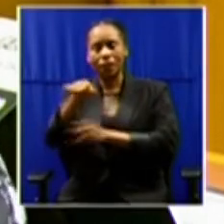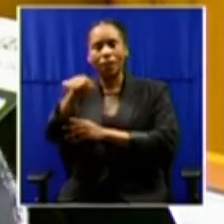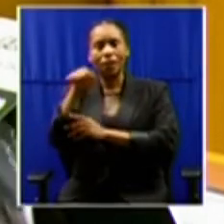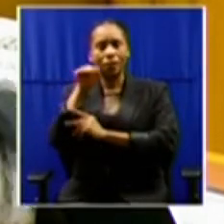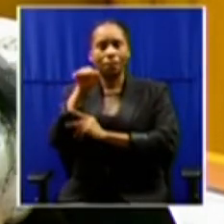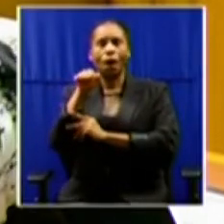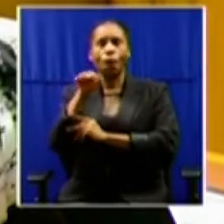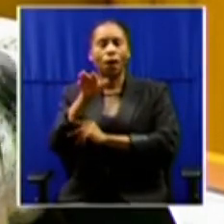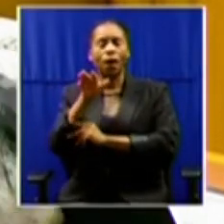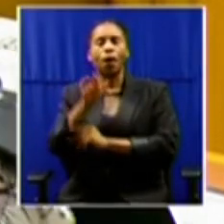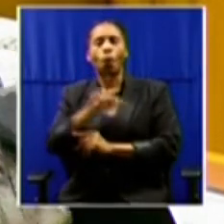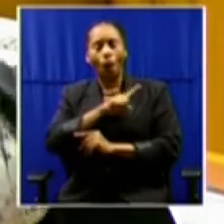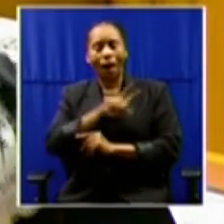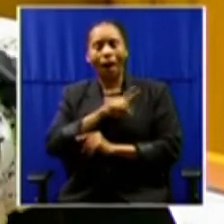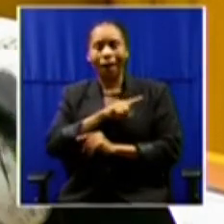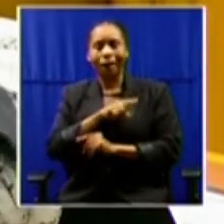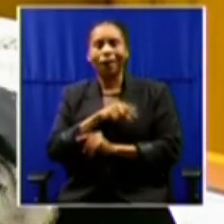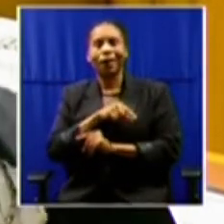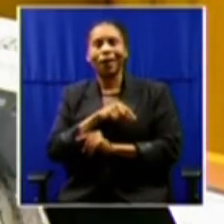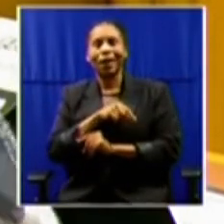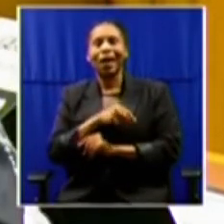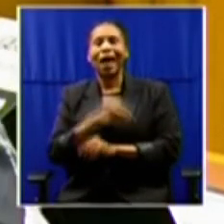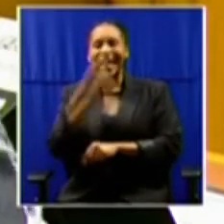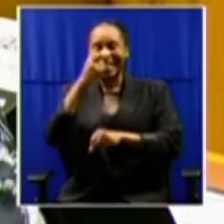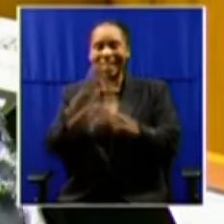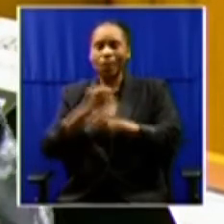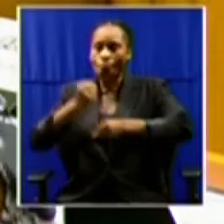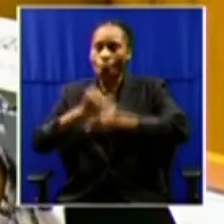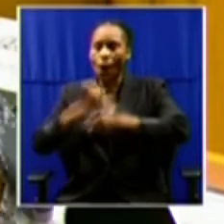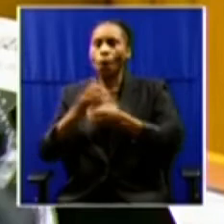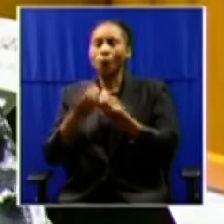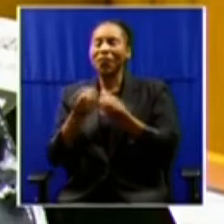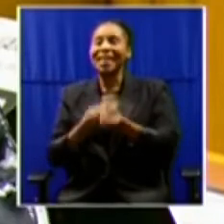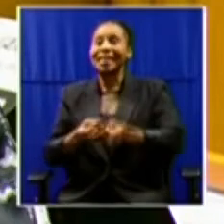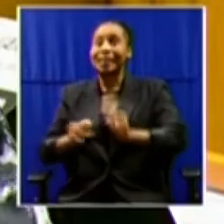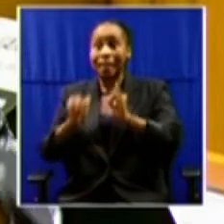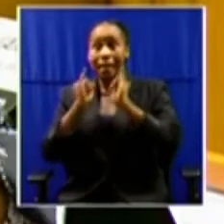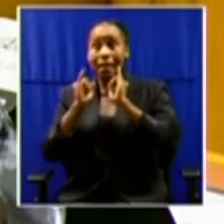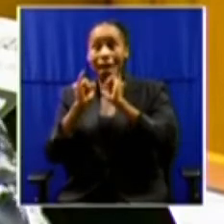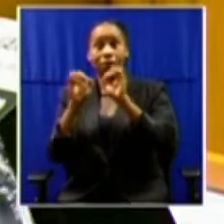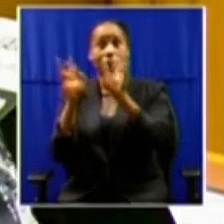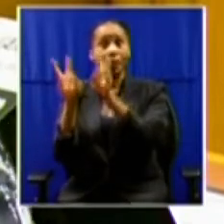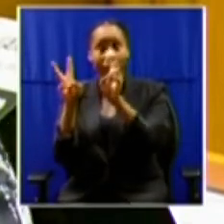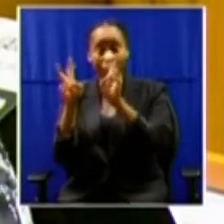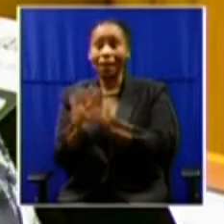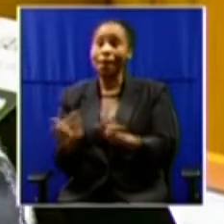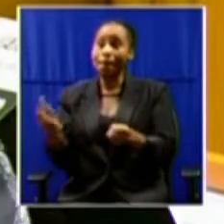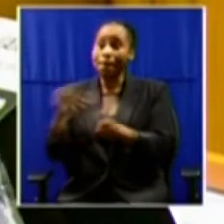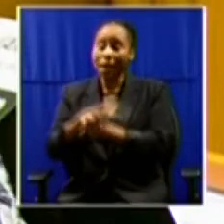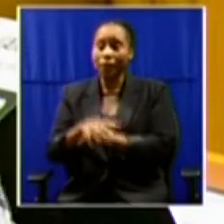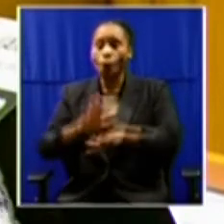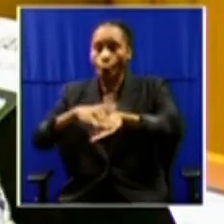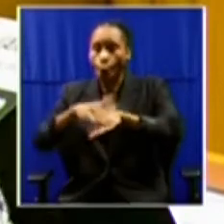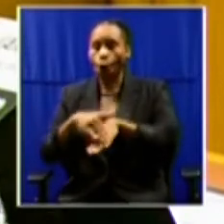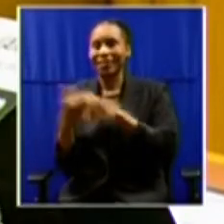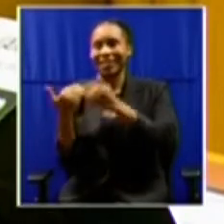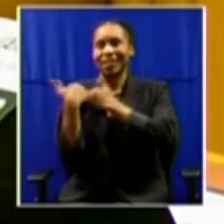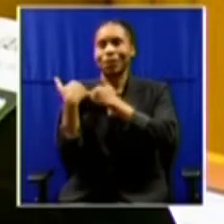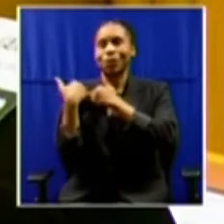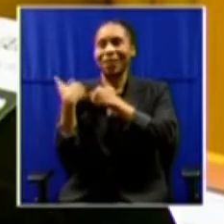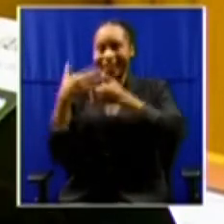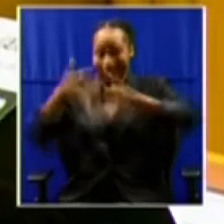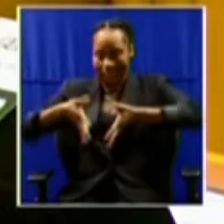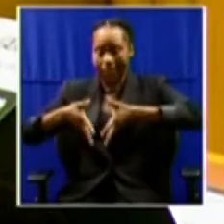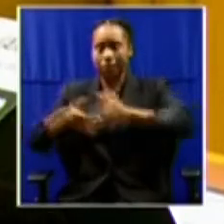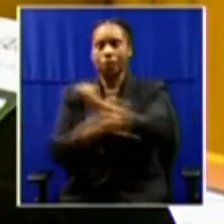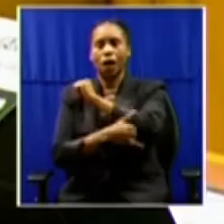to deal with very serious matters which are impacting on the security of this